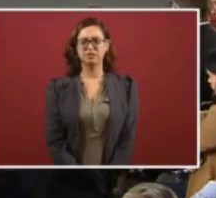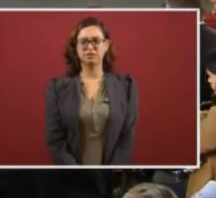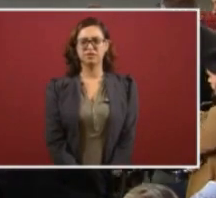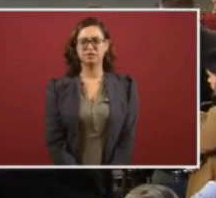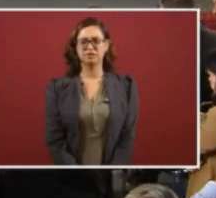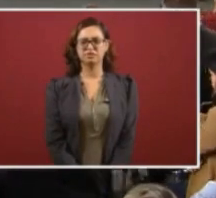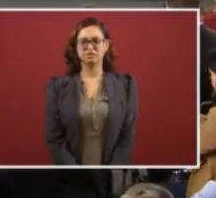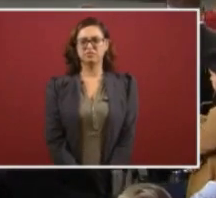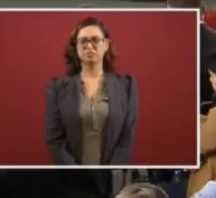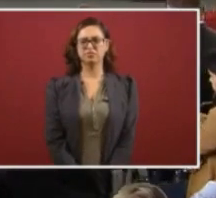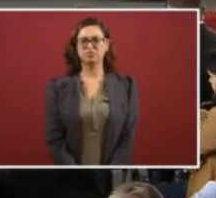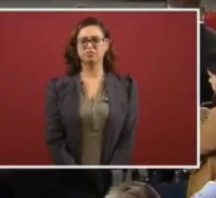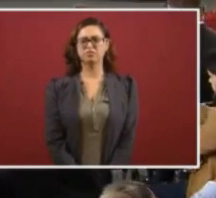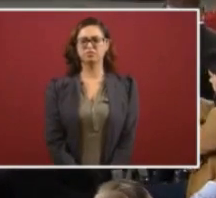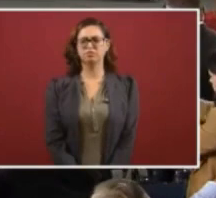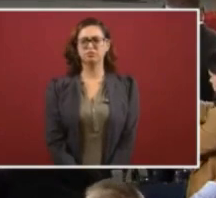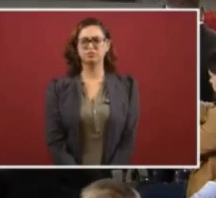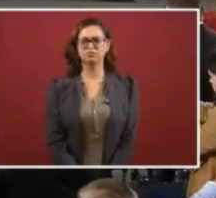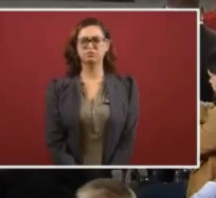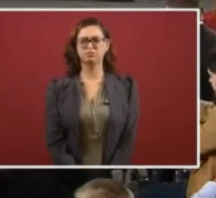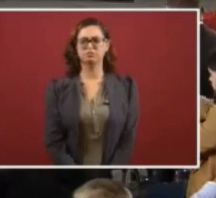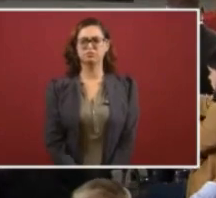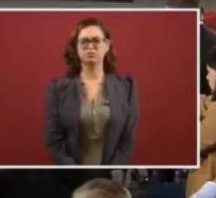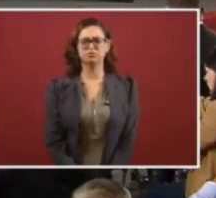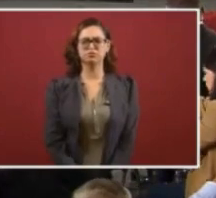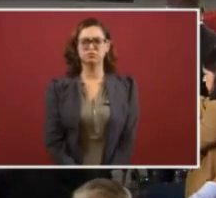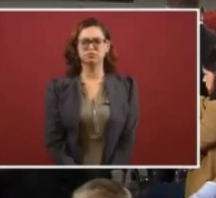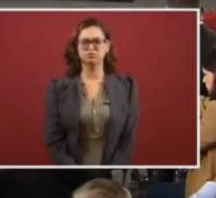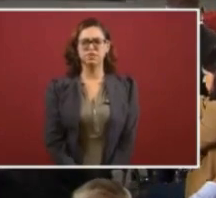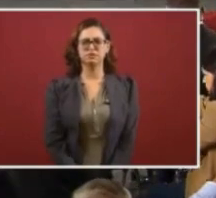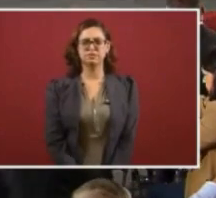So everybody's coming in.